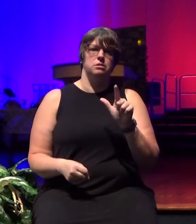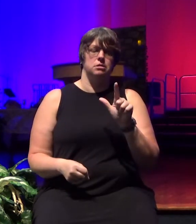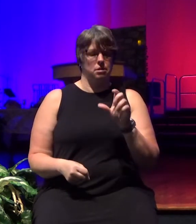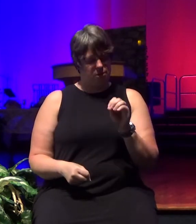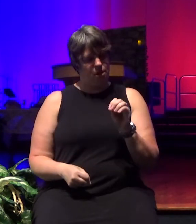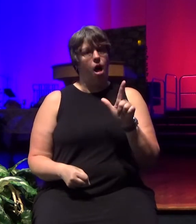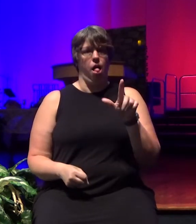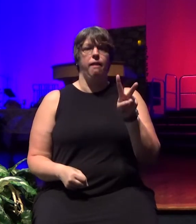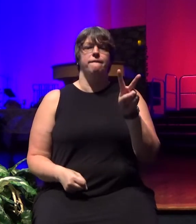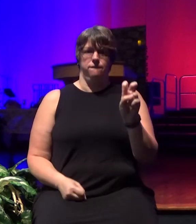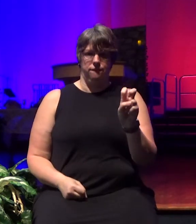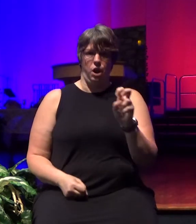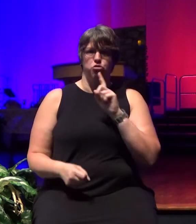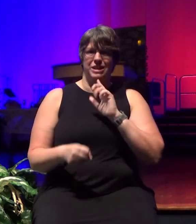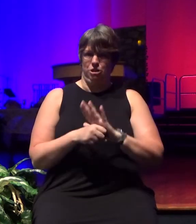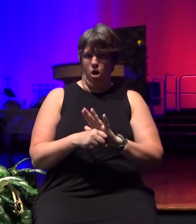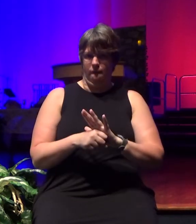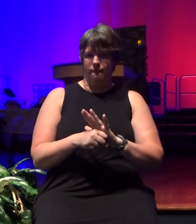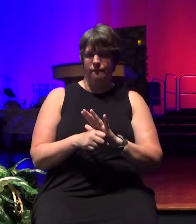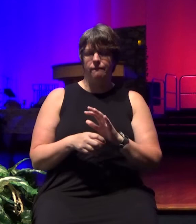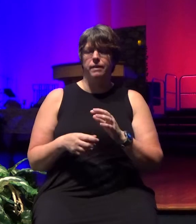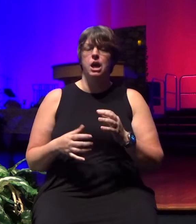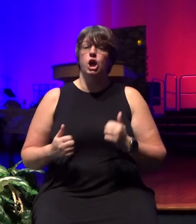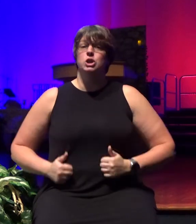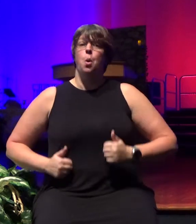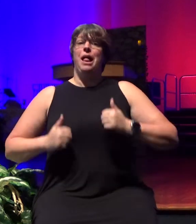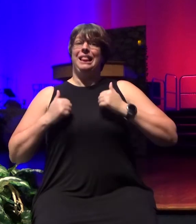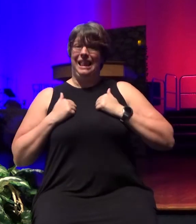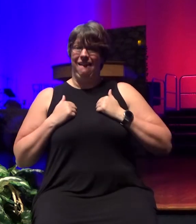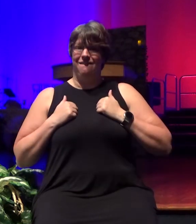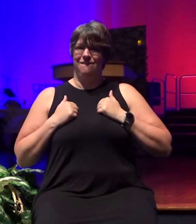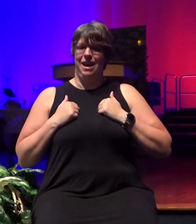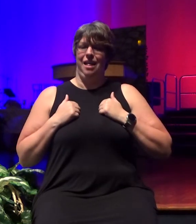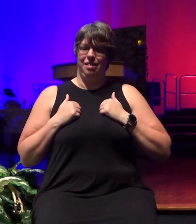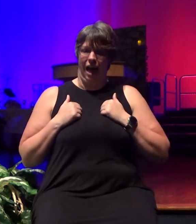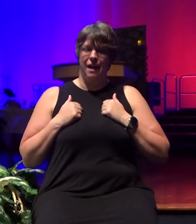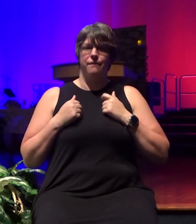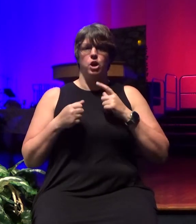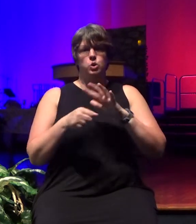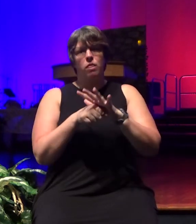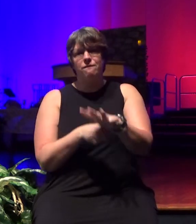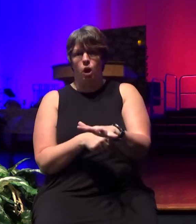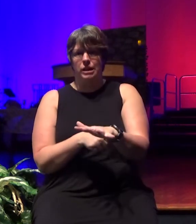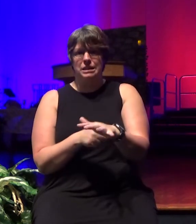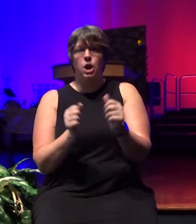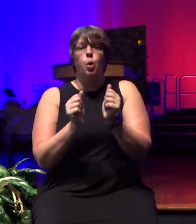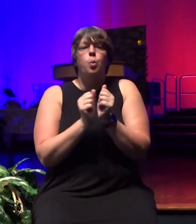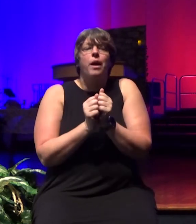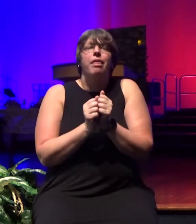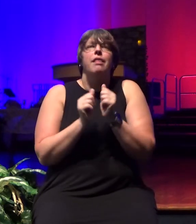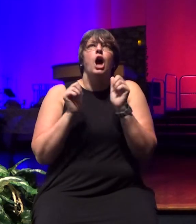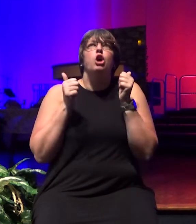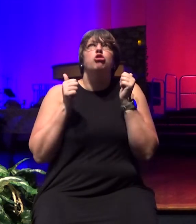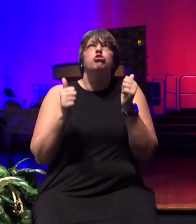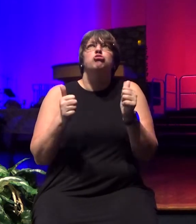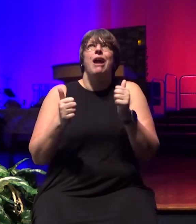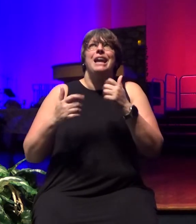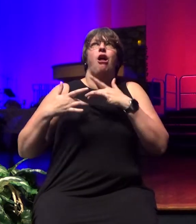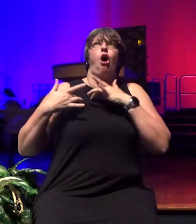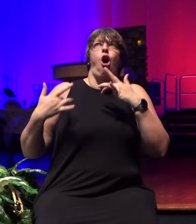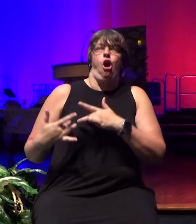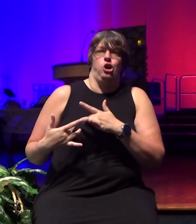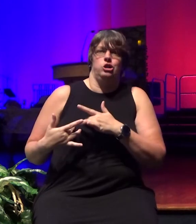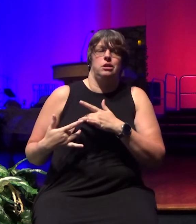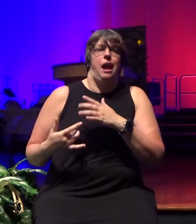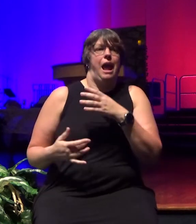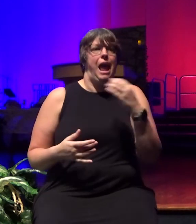master pilot that's right behind you all the time to help in this. Remember